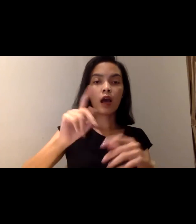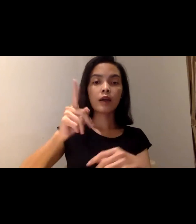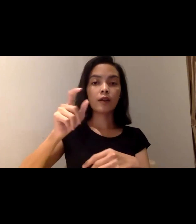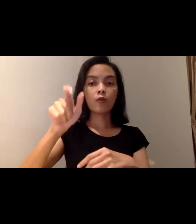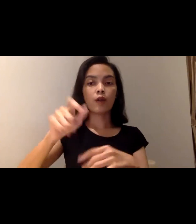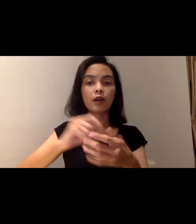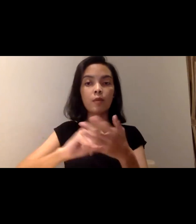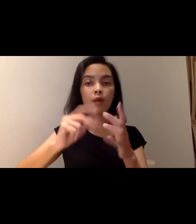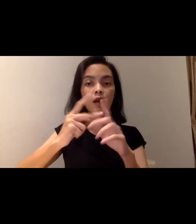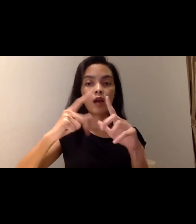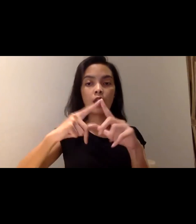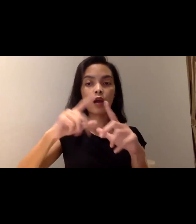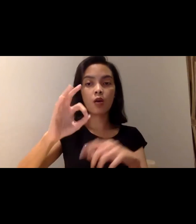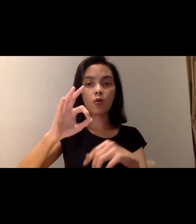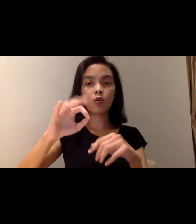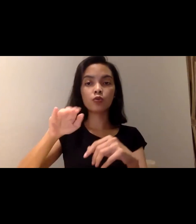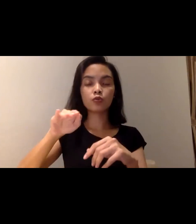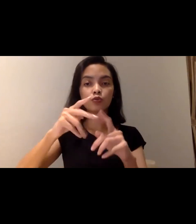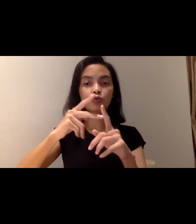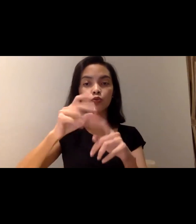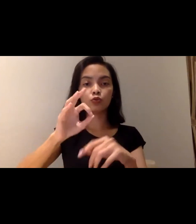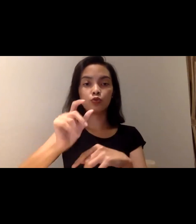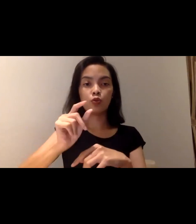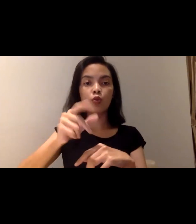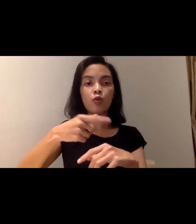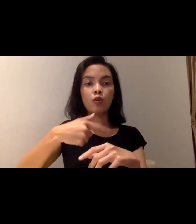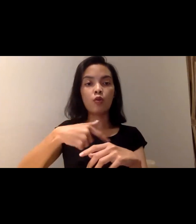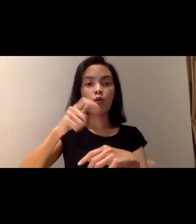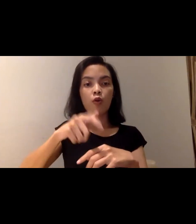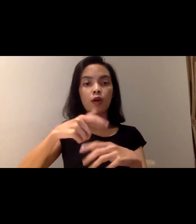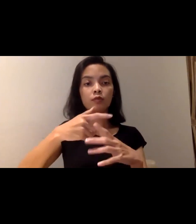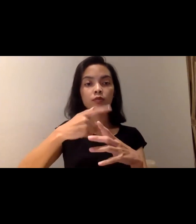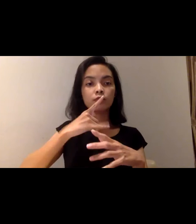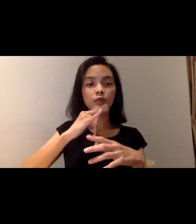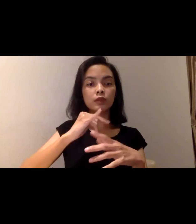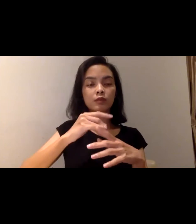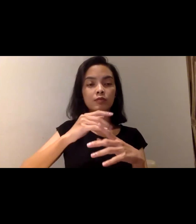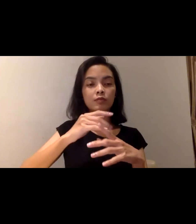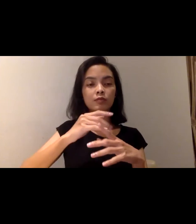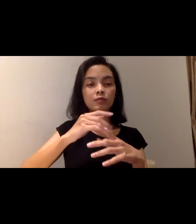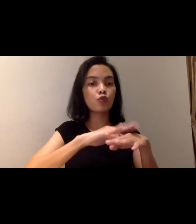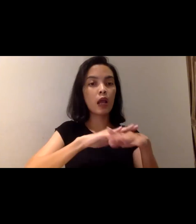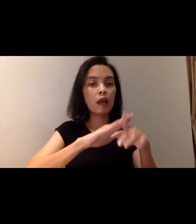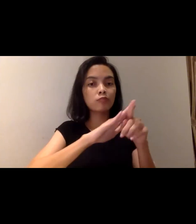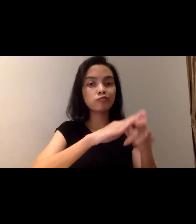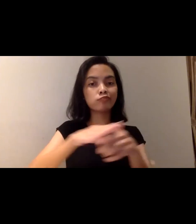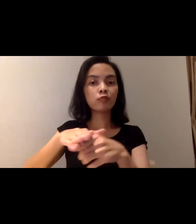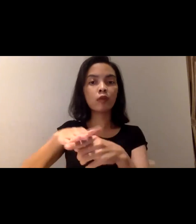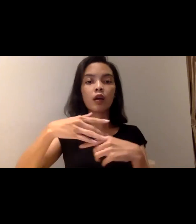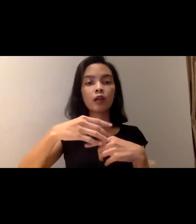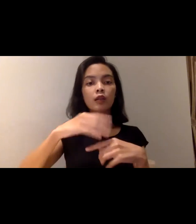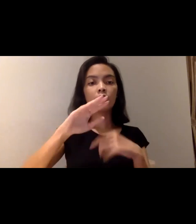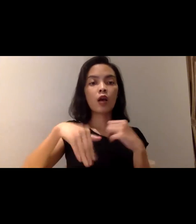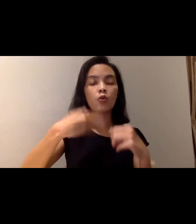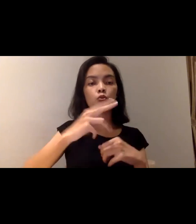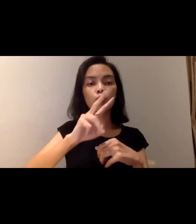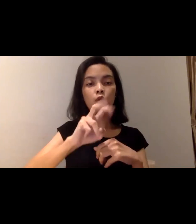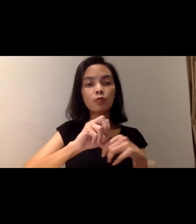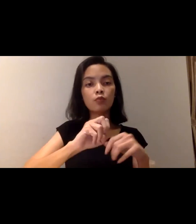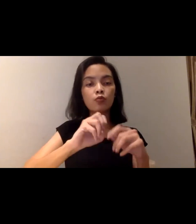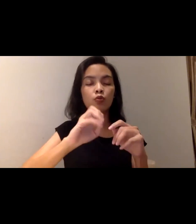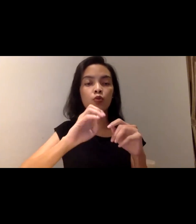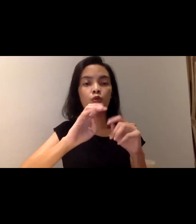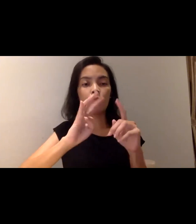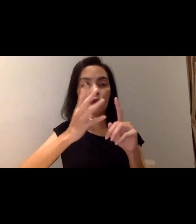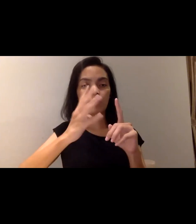on marginalized people resisting structural oppression. In 2014, Zhou wrote, directed, and produced